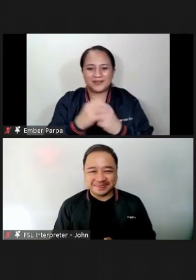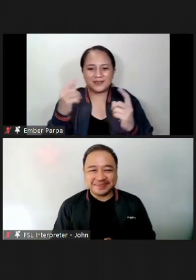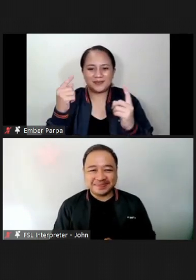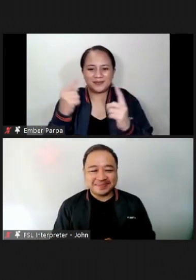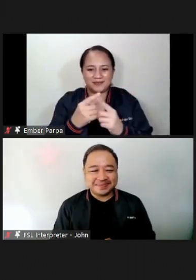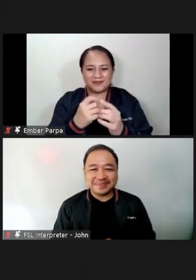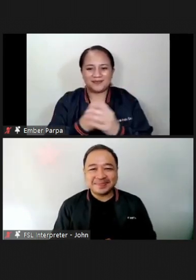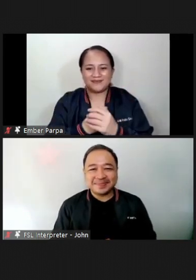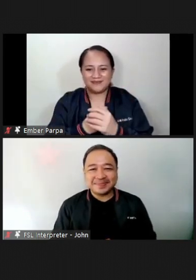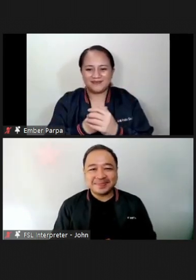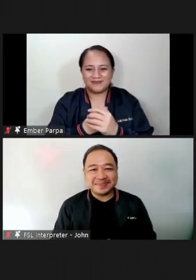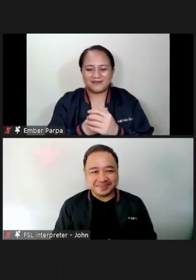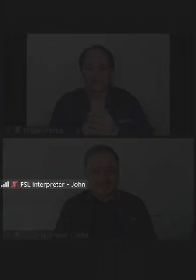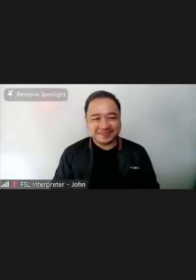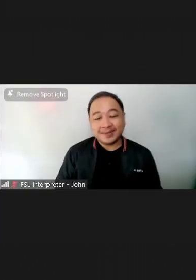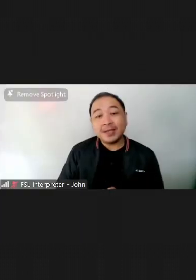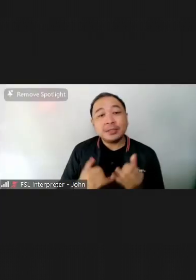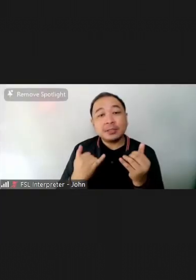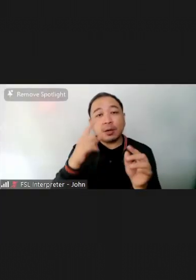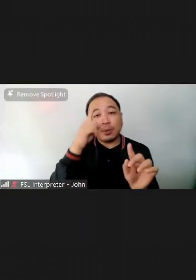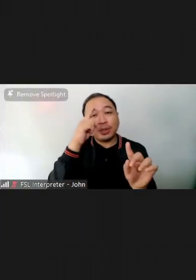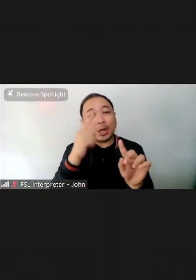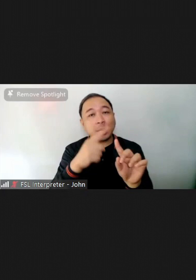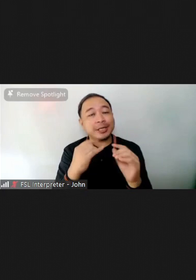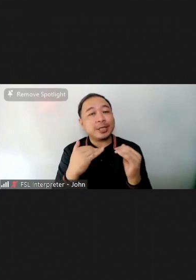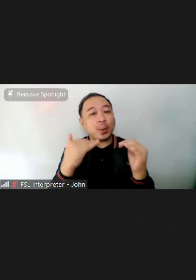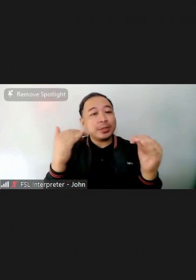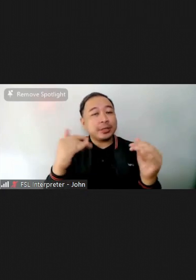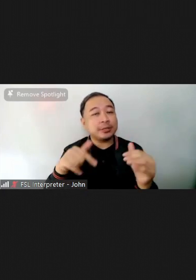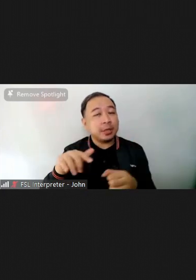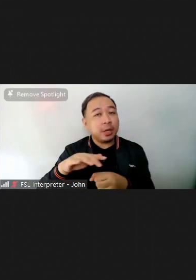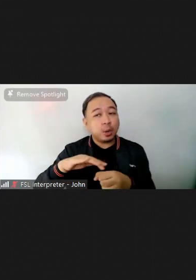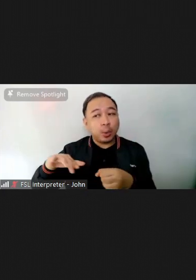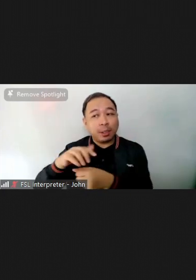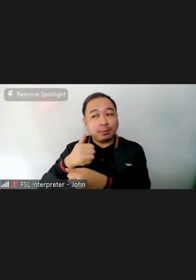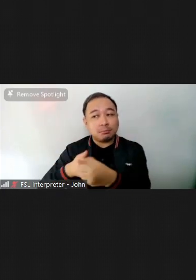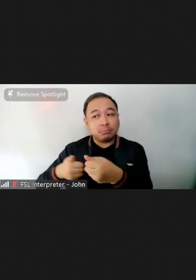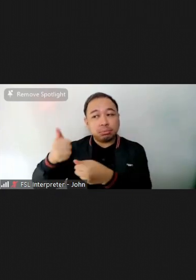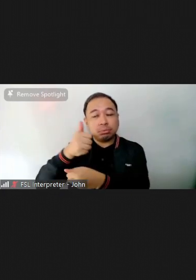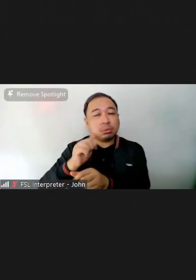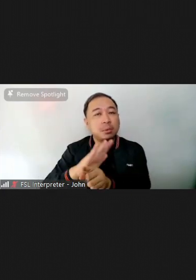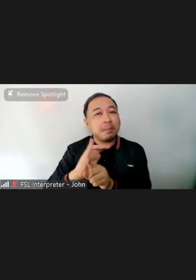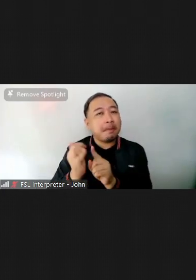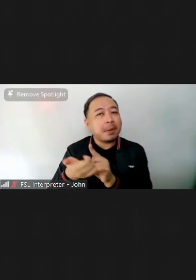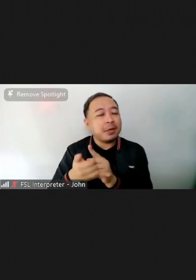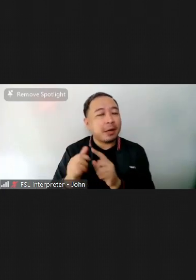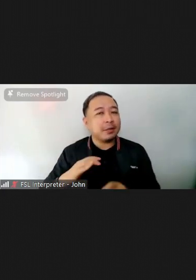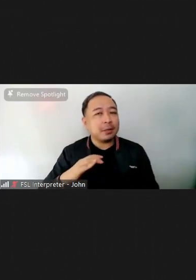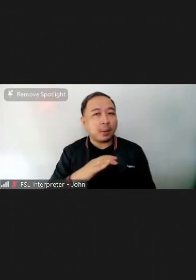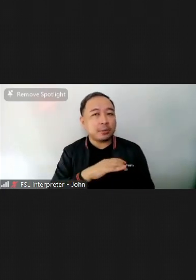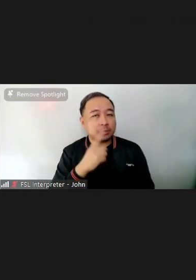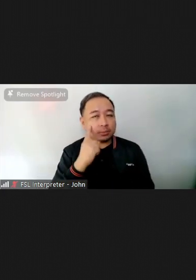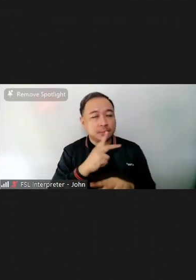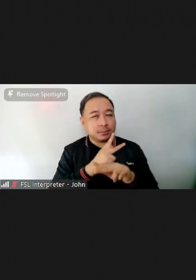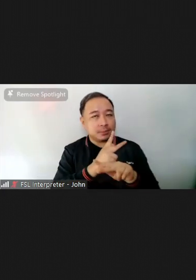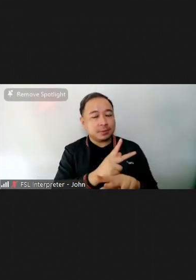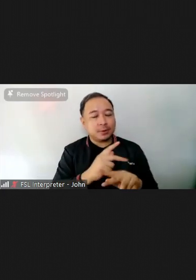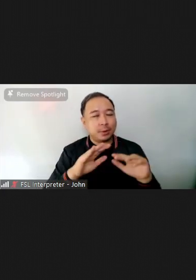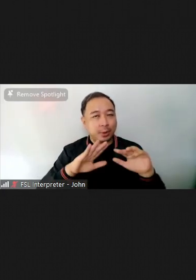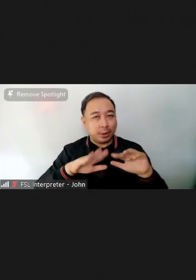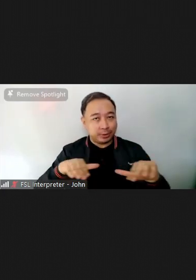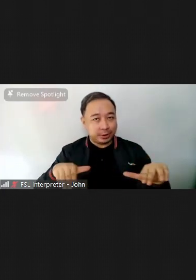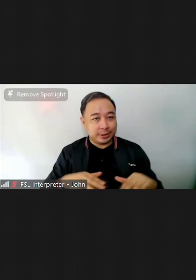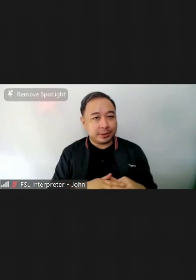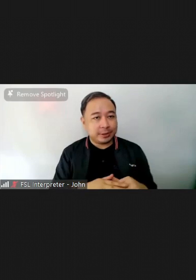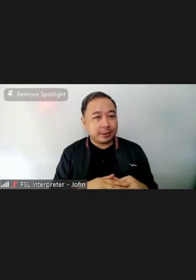audience, ito yung local chief executives, local government unit, at barangay or local council for the protection of children. For the